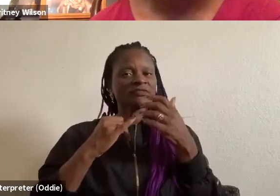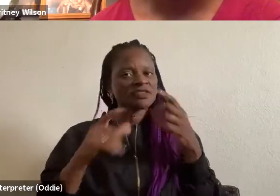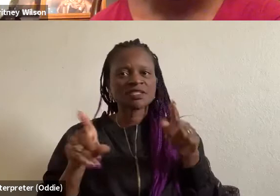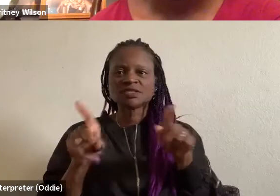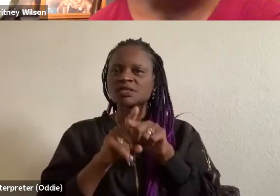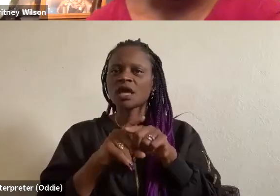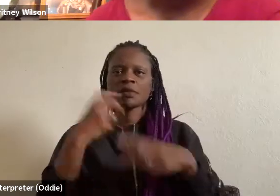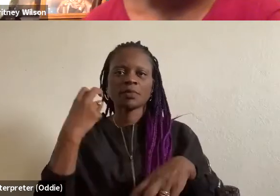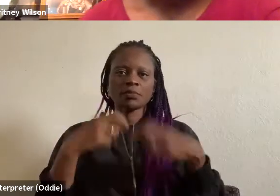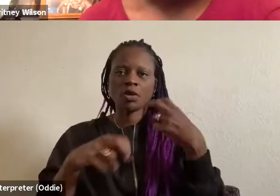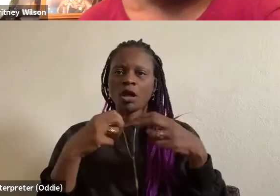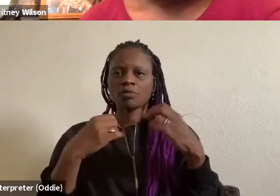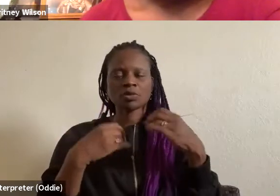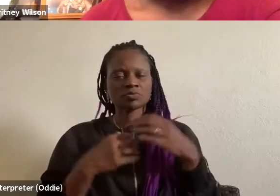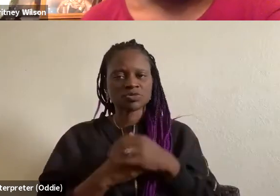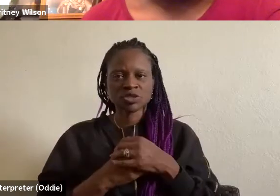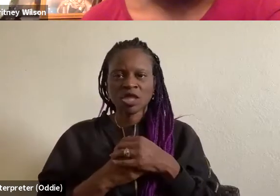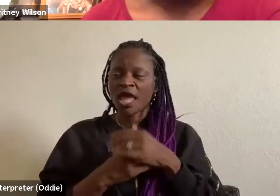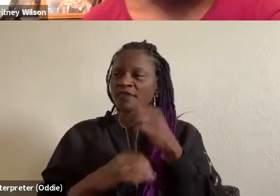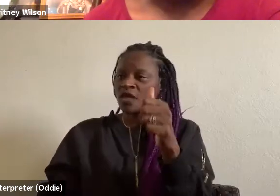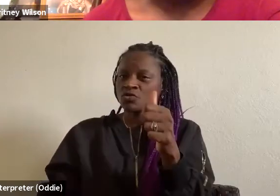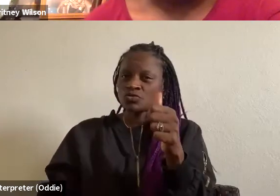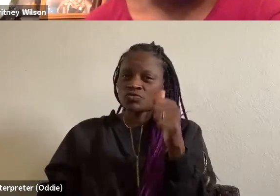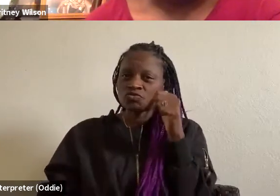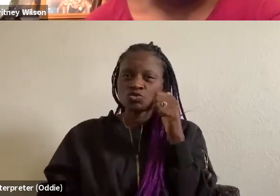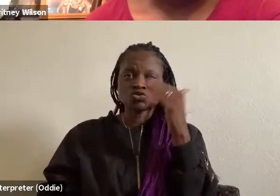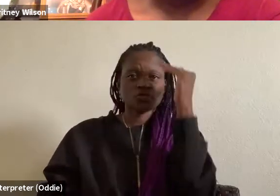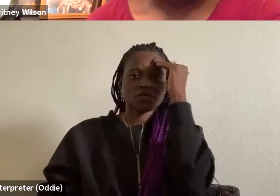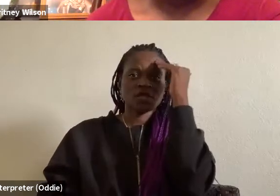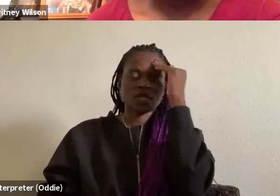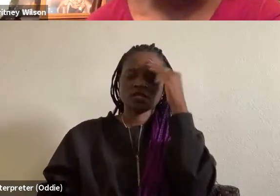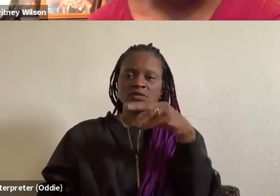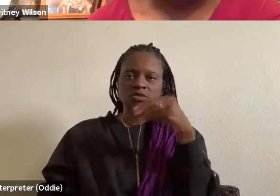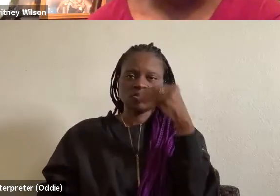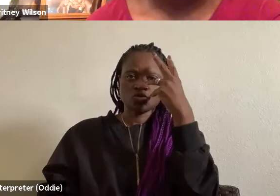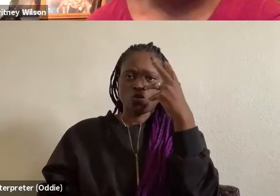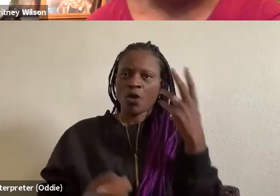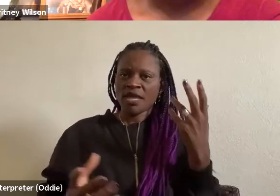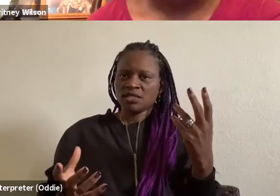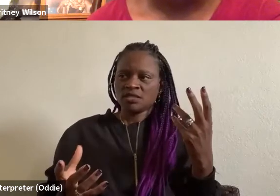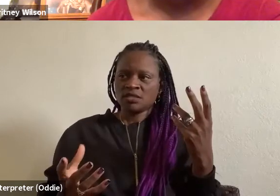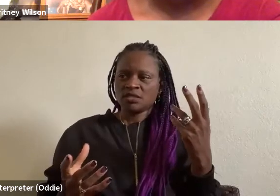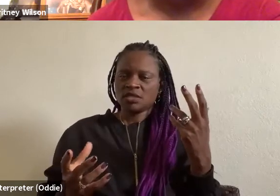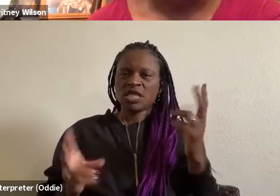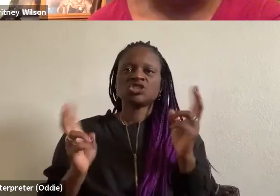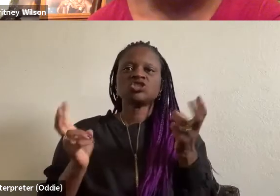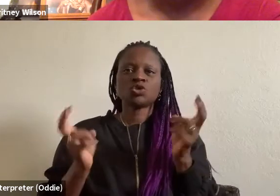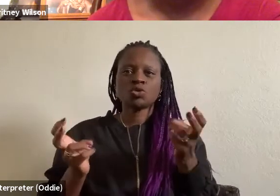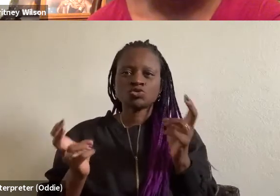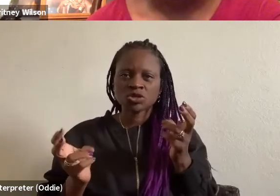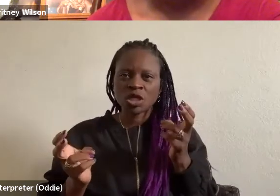the refusal to acknowledge whiteness is very startling, particularly when you're in countries where